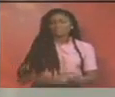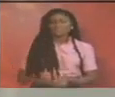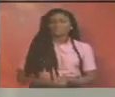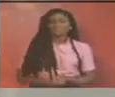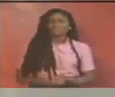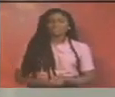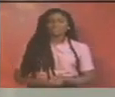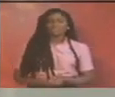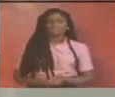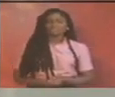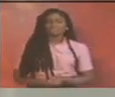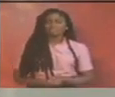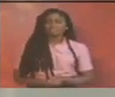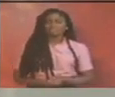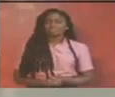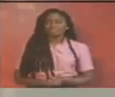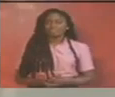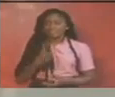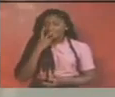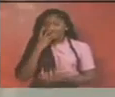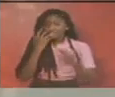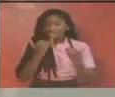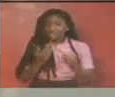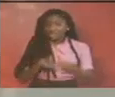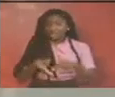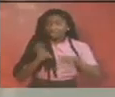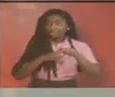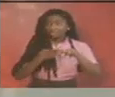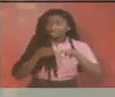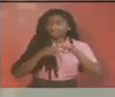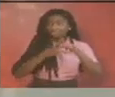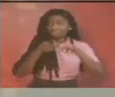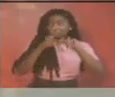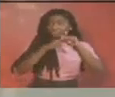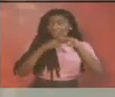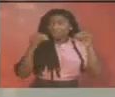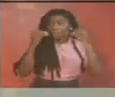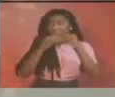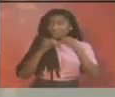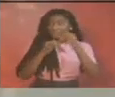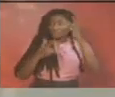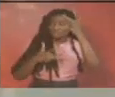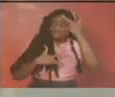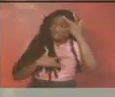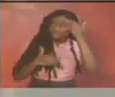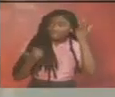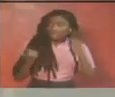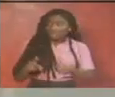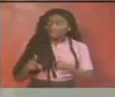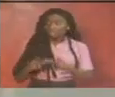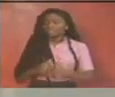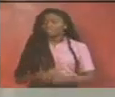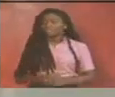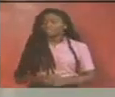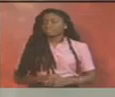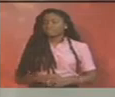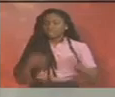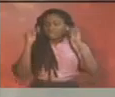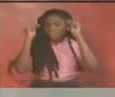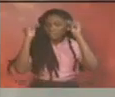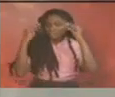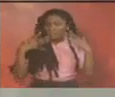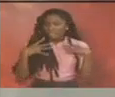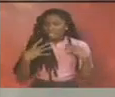Given this rising cases that you said we've been experiencing recently, is the Ministry of Health